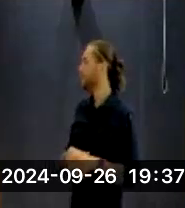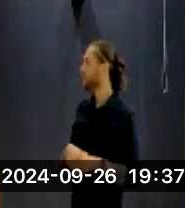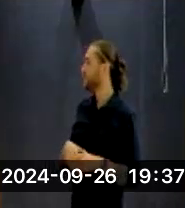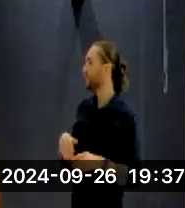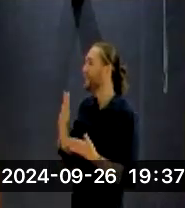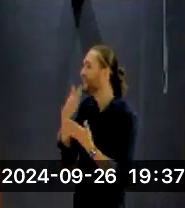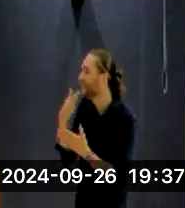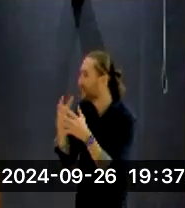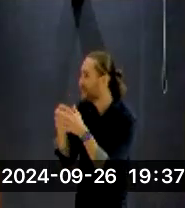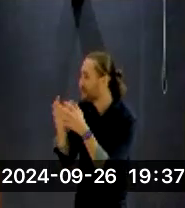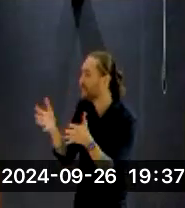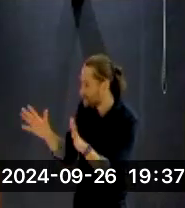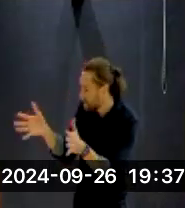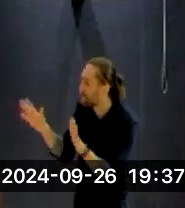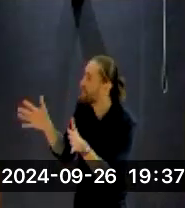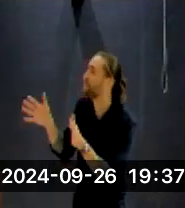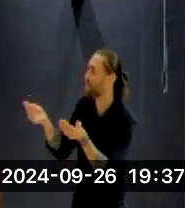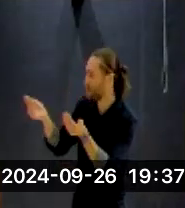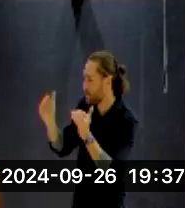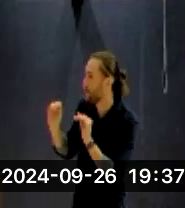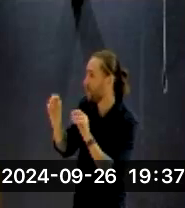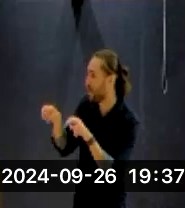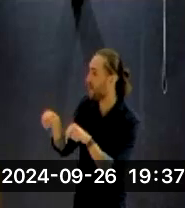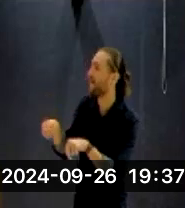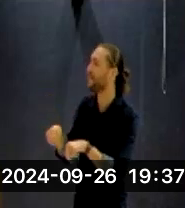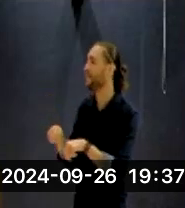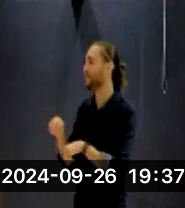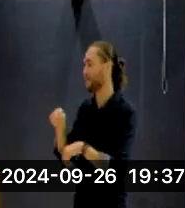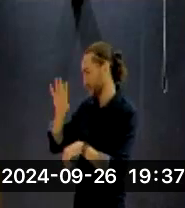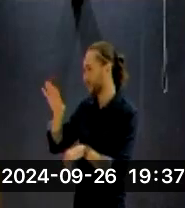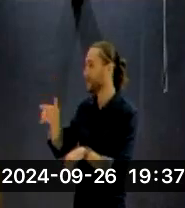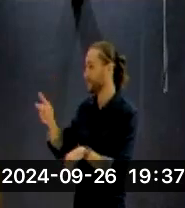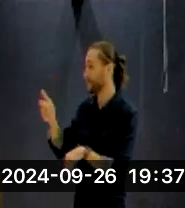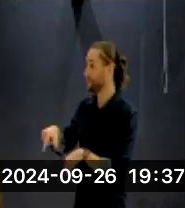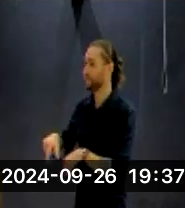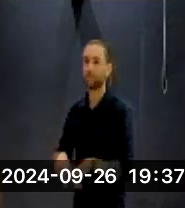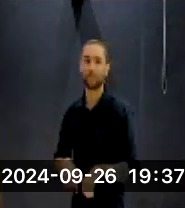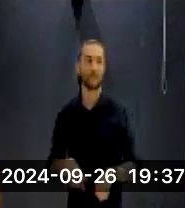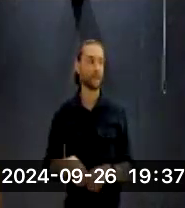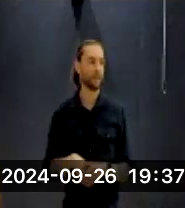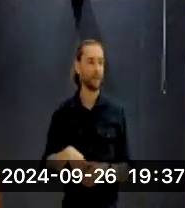Thank you. We're going to move on to the next person on Zoom.